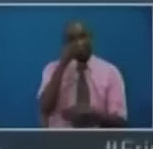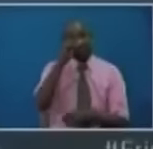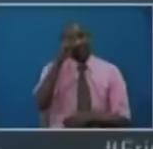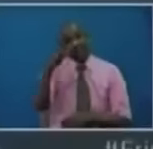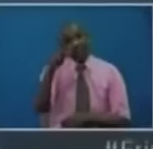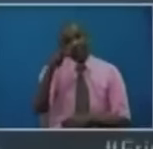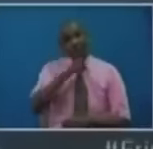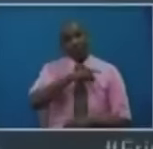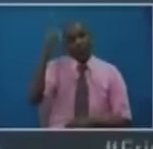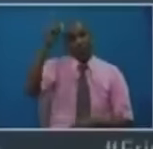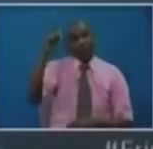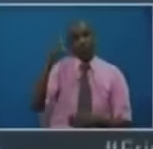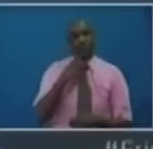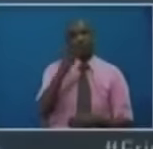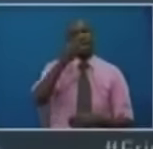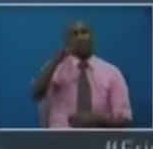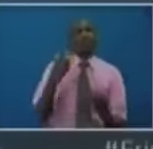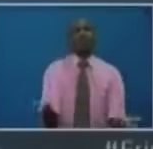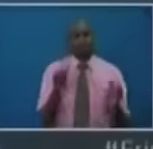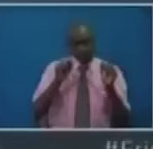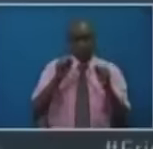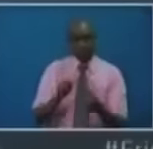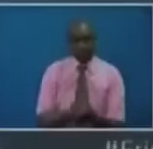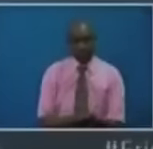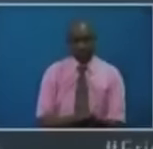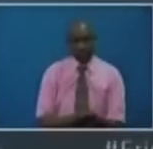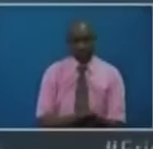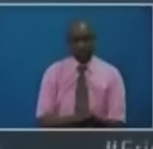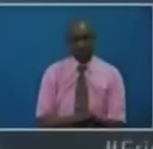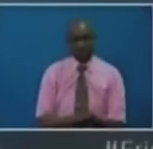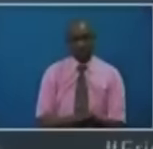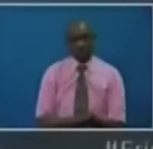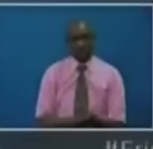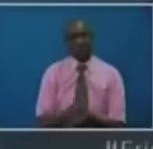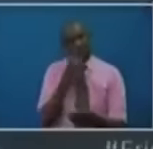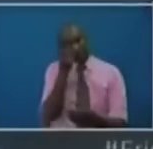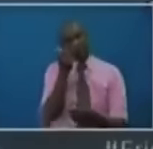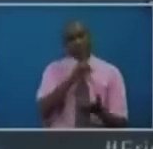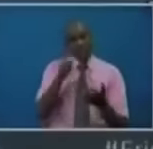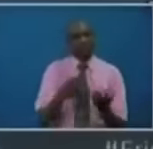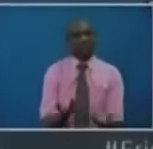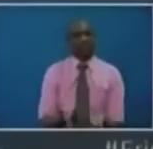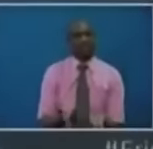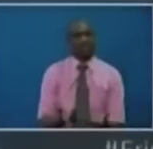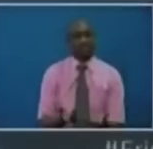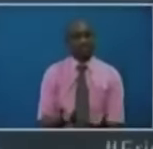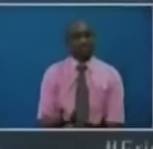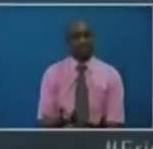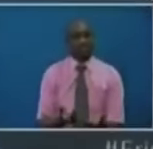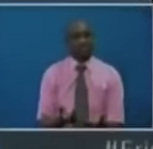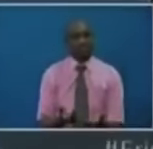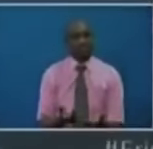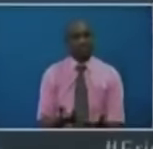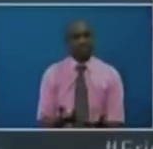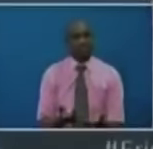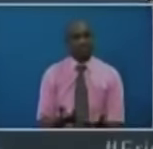50,000 up to 200,000. Mm-hmm. One is too few hours. Okay. Yeah.